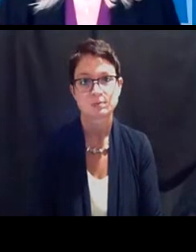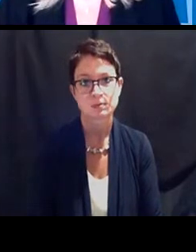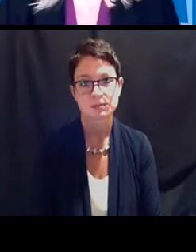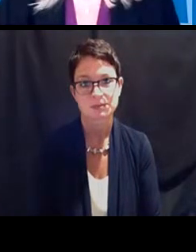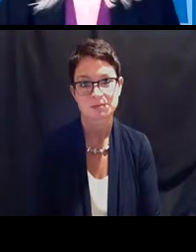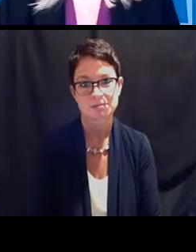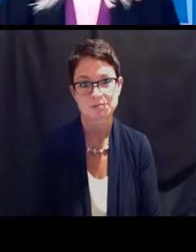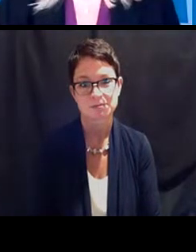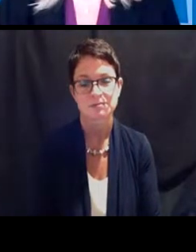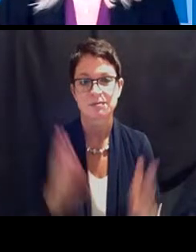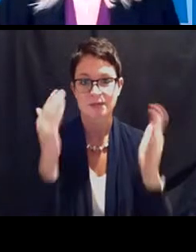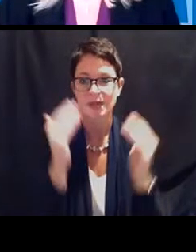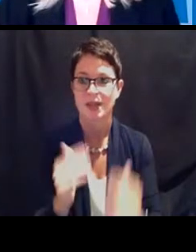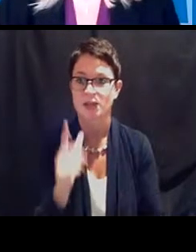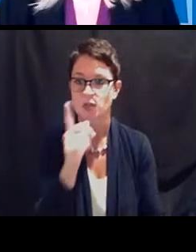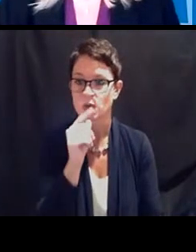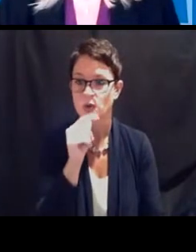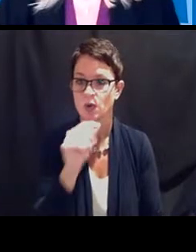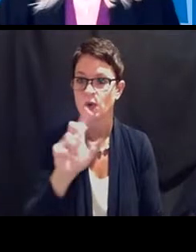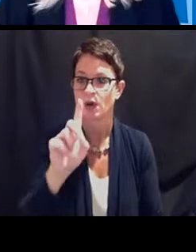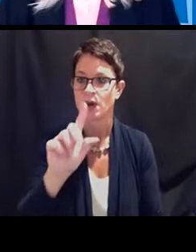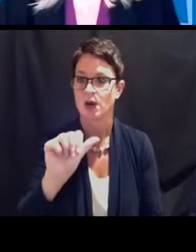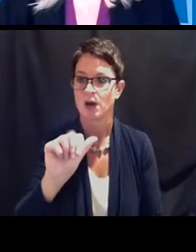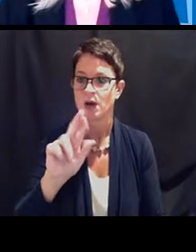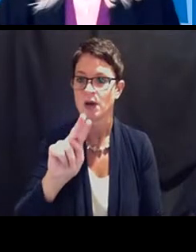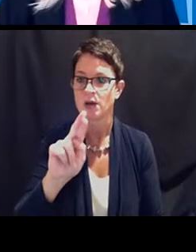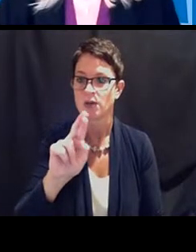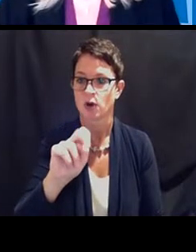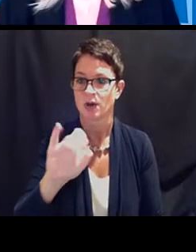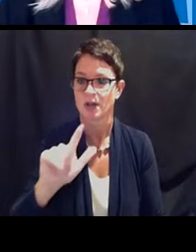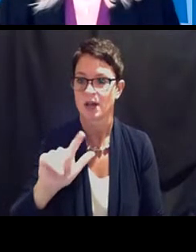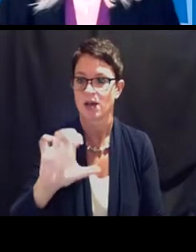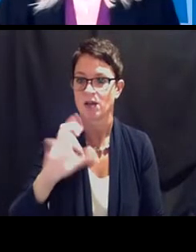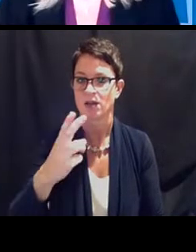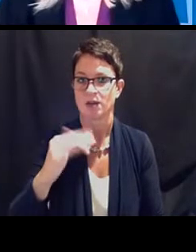you. Then the next one will be Darnell Childs.